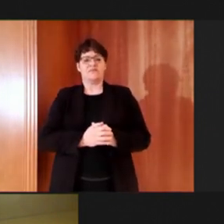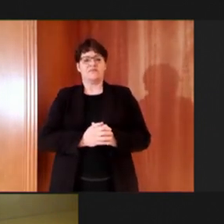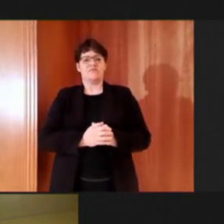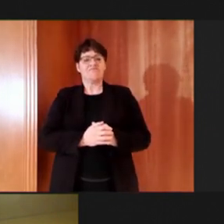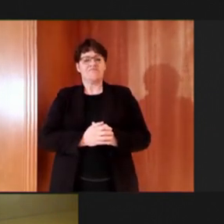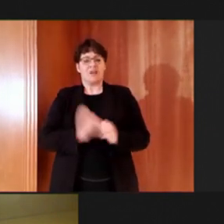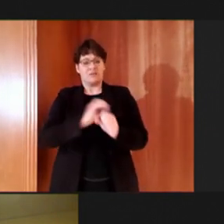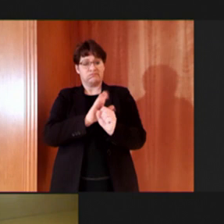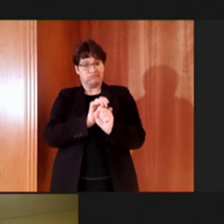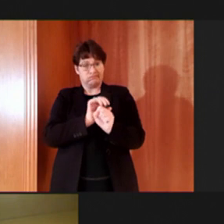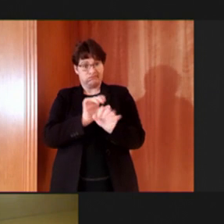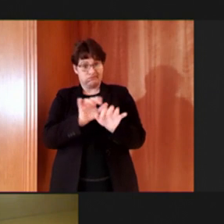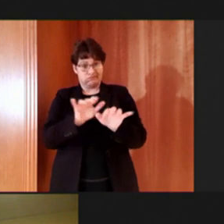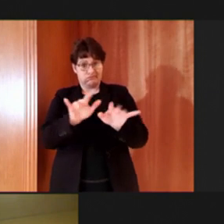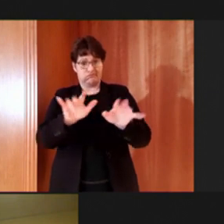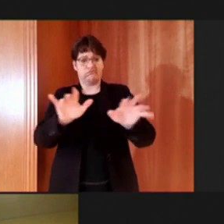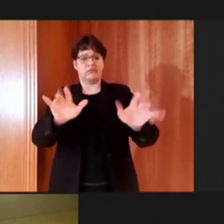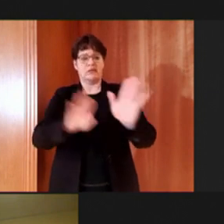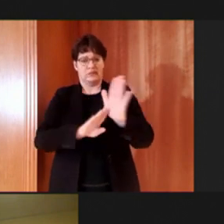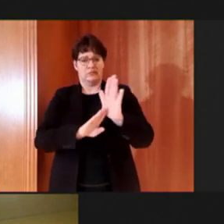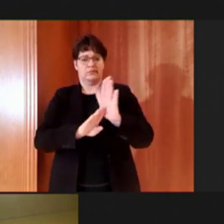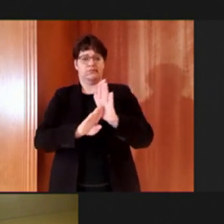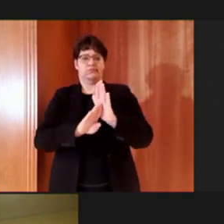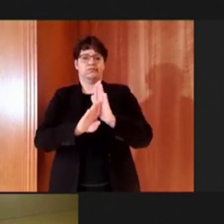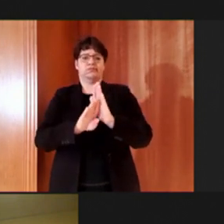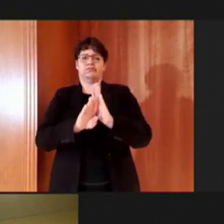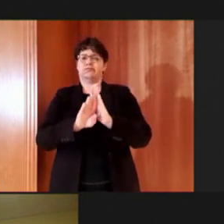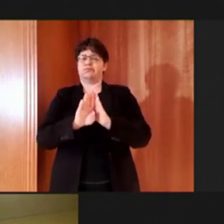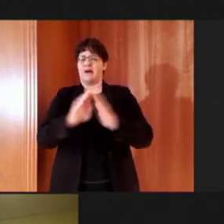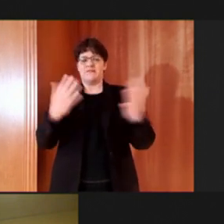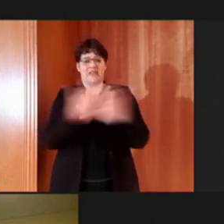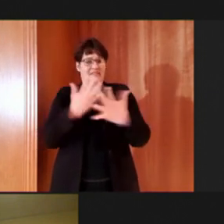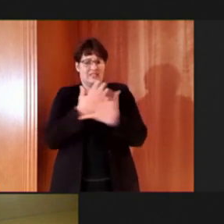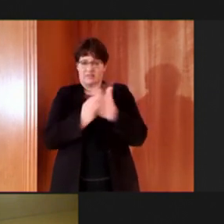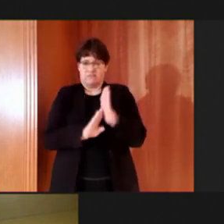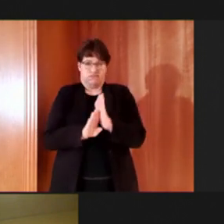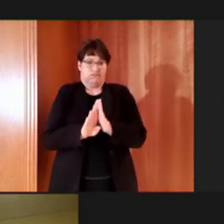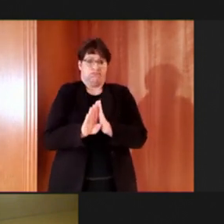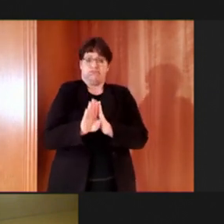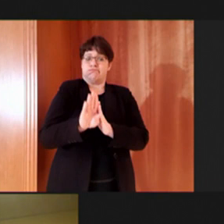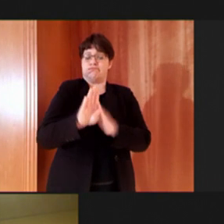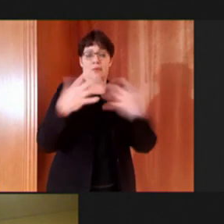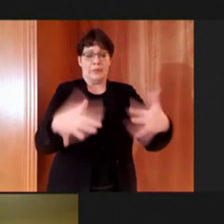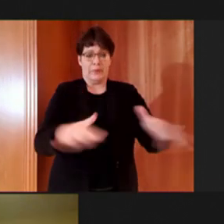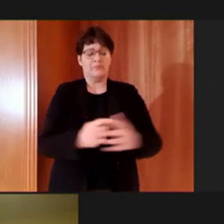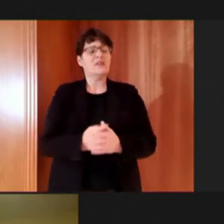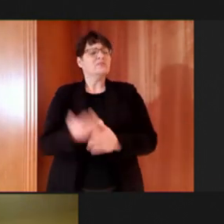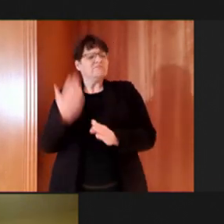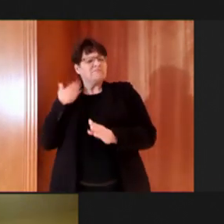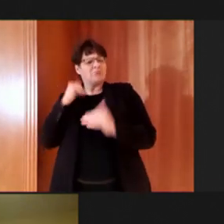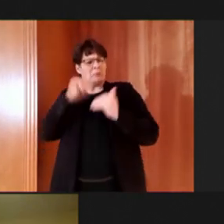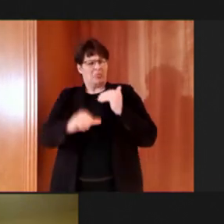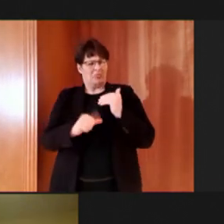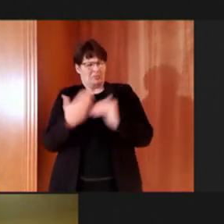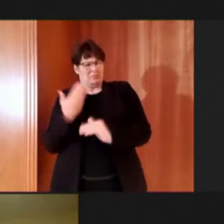the infections are even rising at a much faster pace. A few months ago,